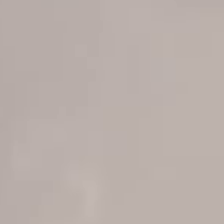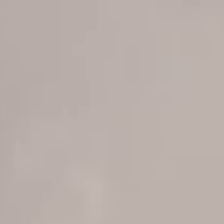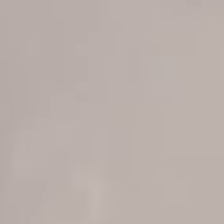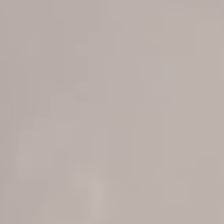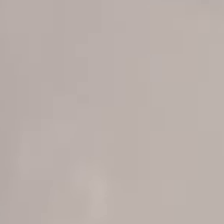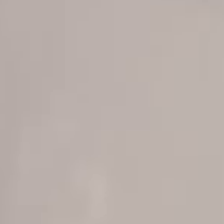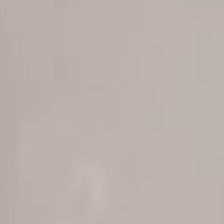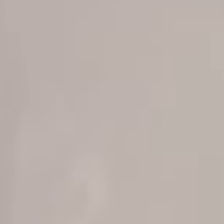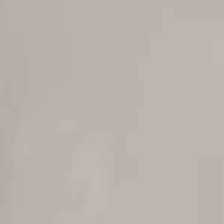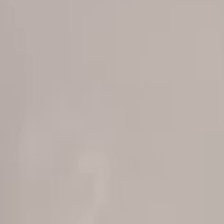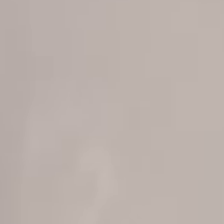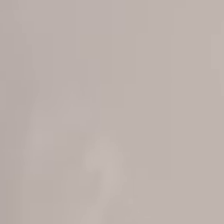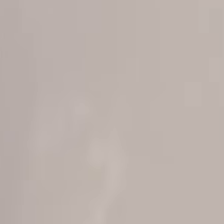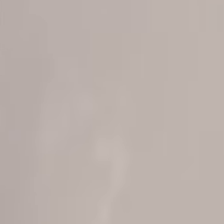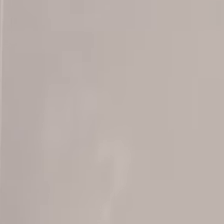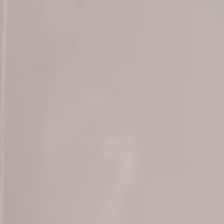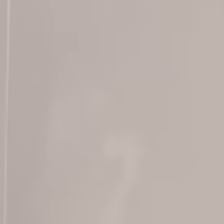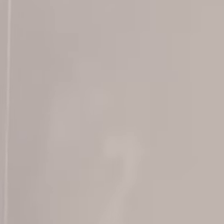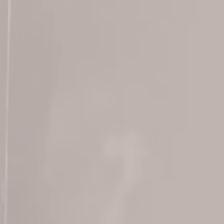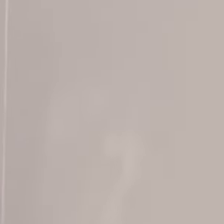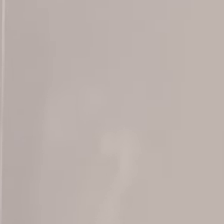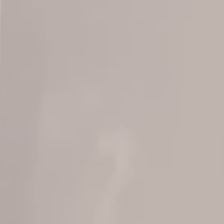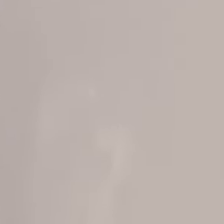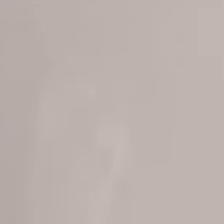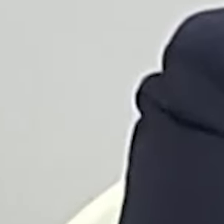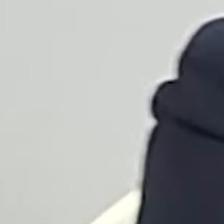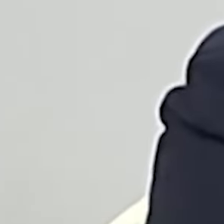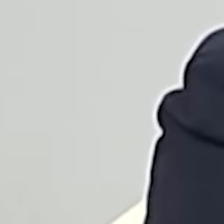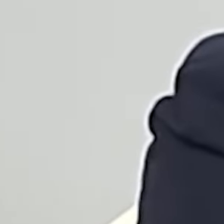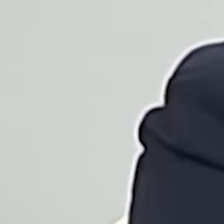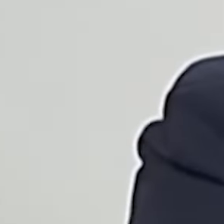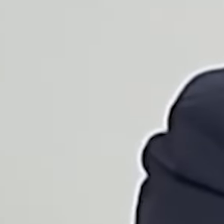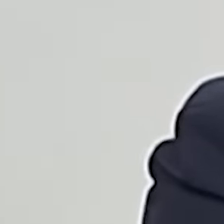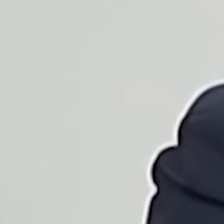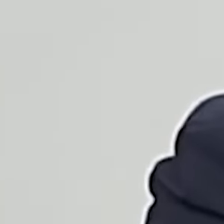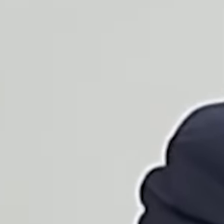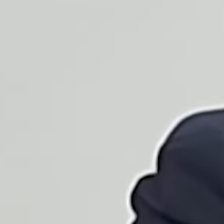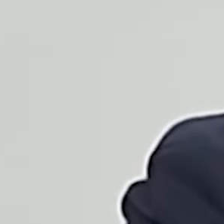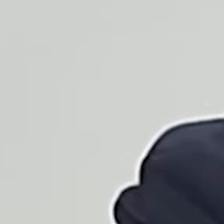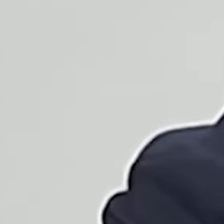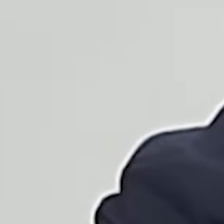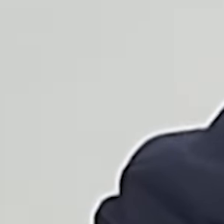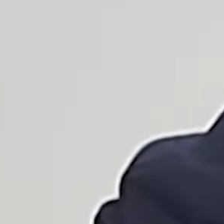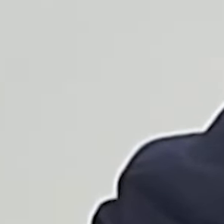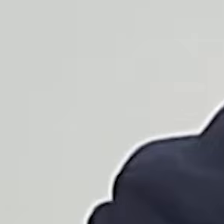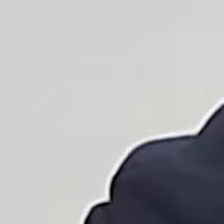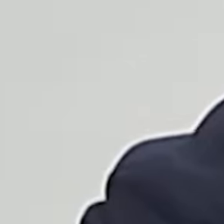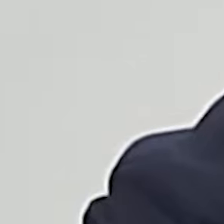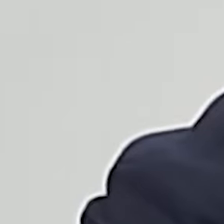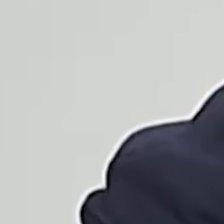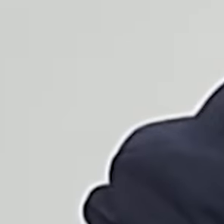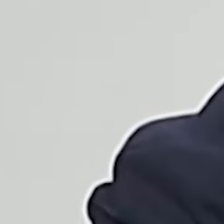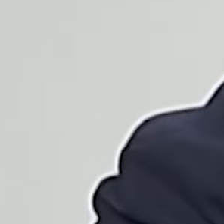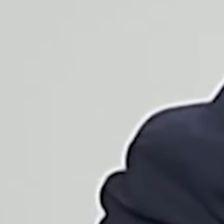described the tour as a walk down the history of the relationship between Zambia and China, and the values that have continued to sustain the relations. We have